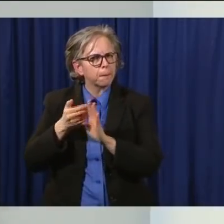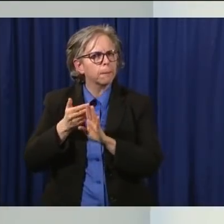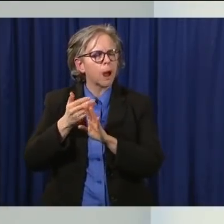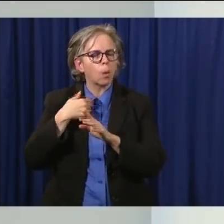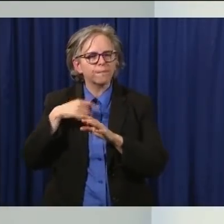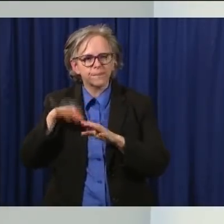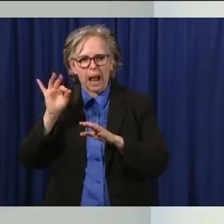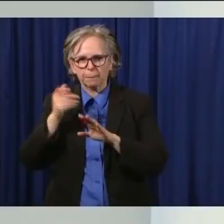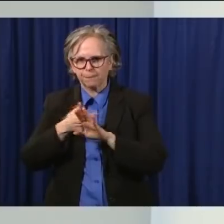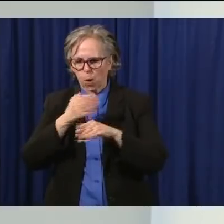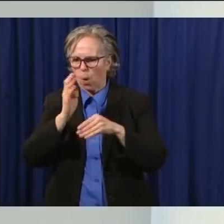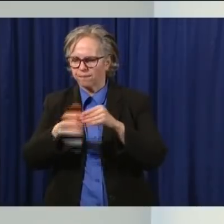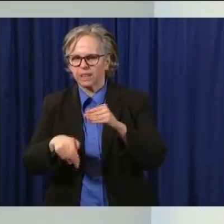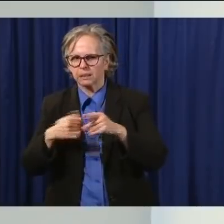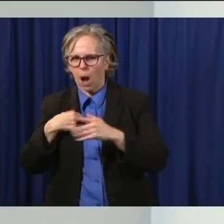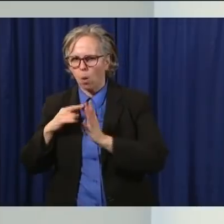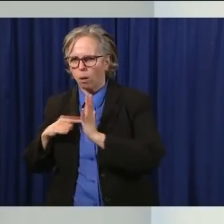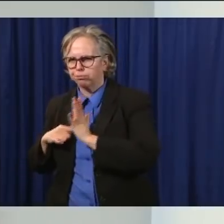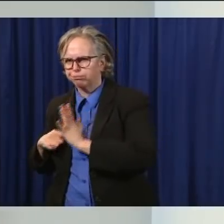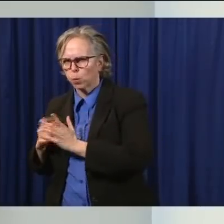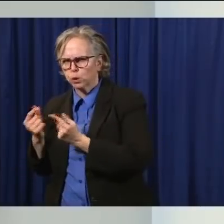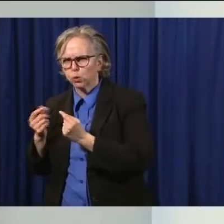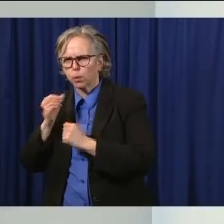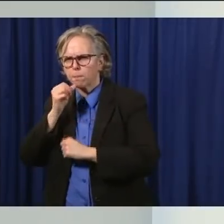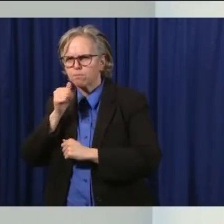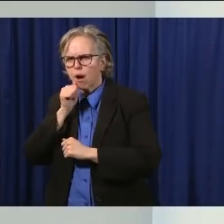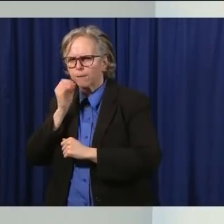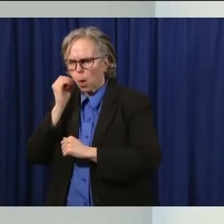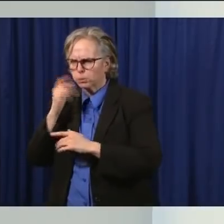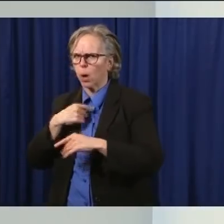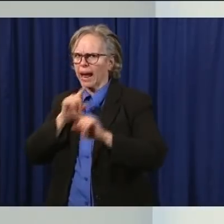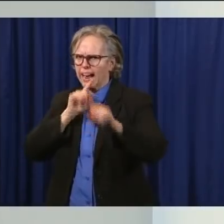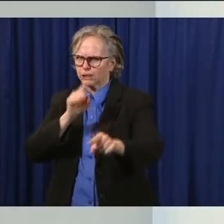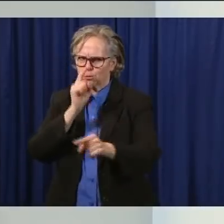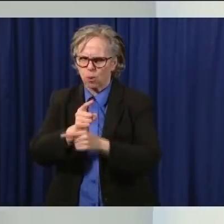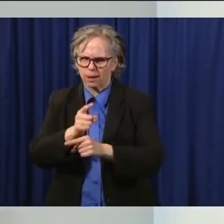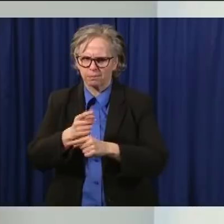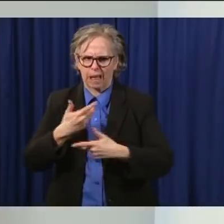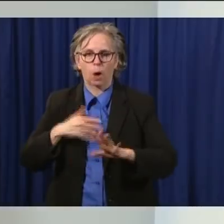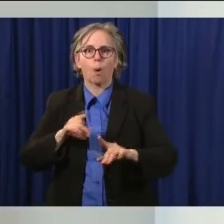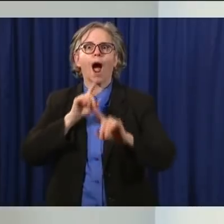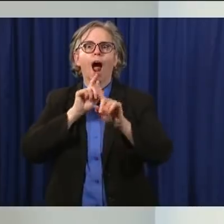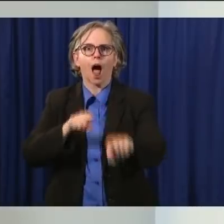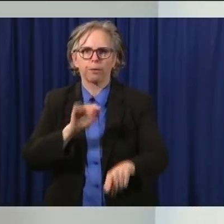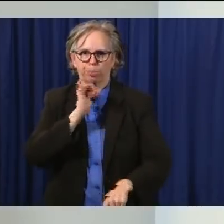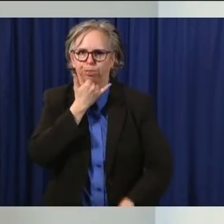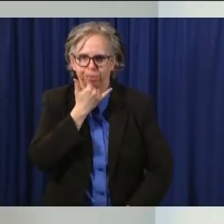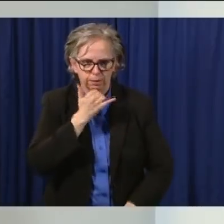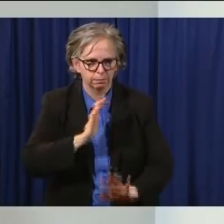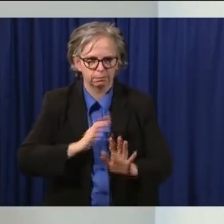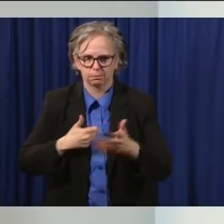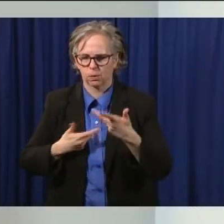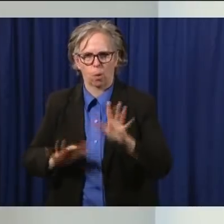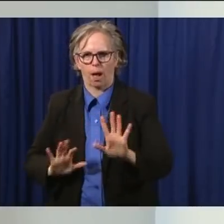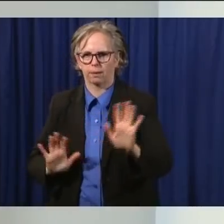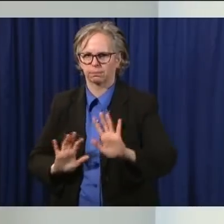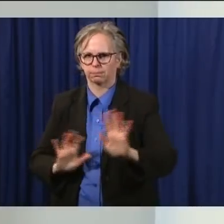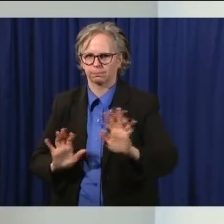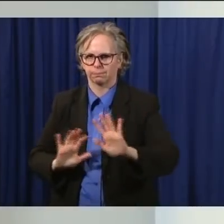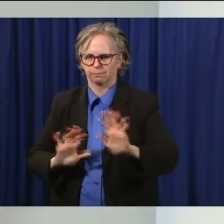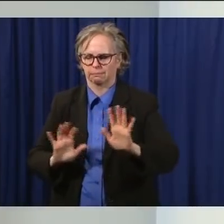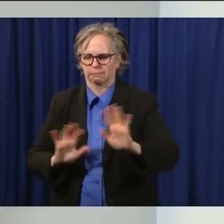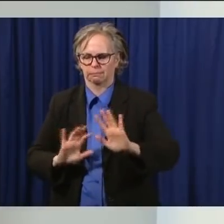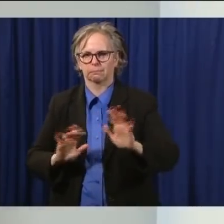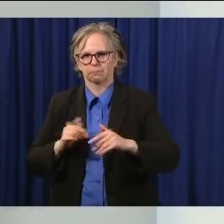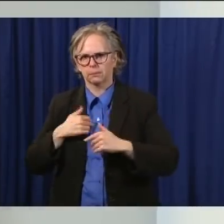news conference, because I want to make sure that I'm answering the question correctly, because the last thing I want to do is give bad advice. But what